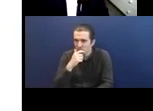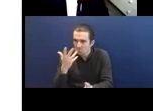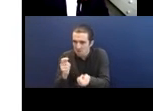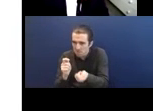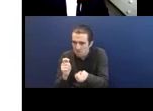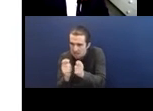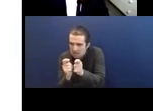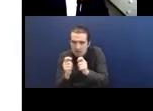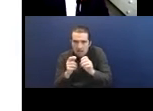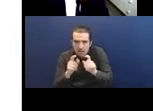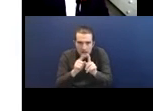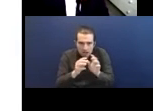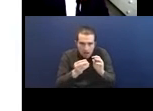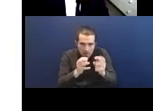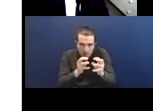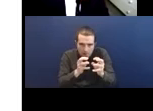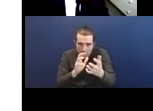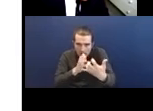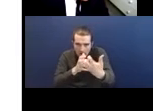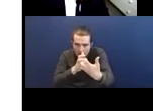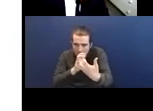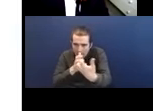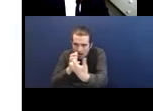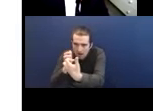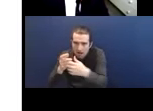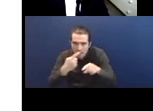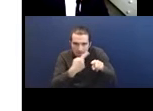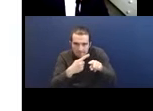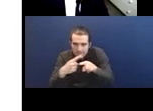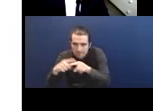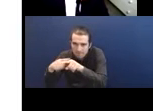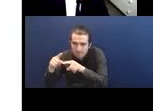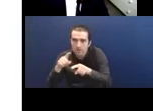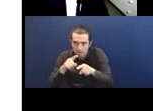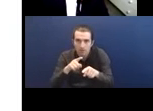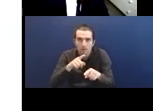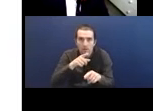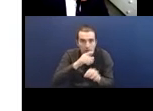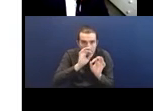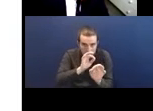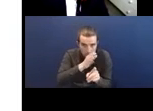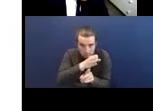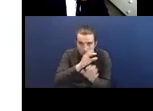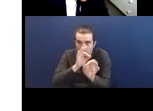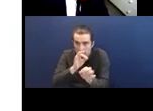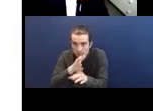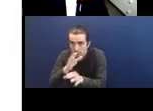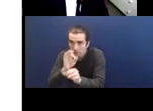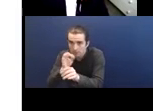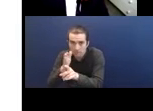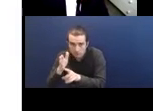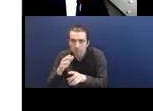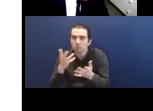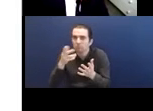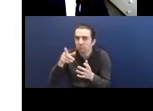didn't work by and large. And sometimes there were different rooms where children with different shapes